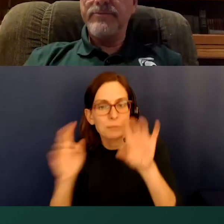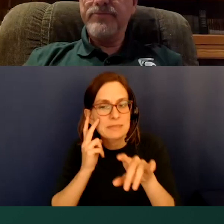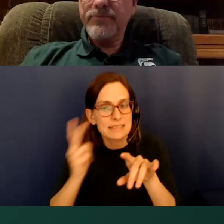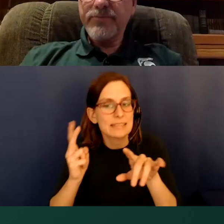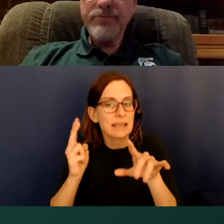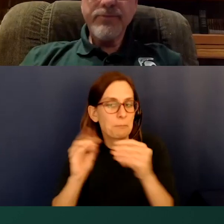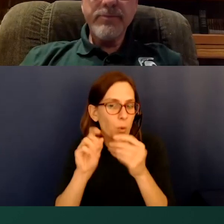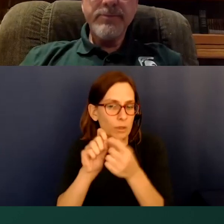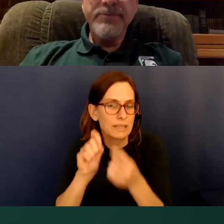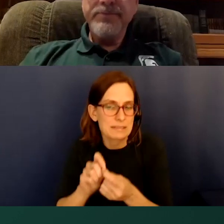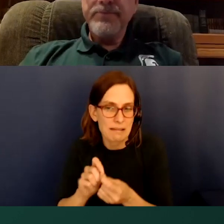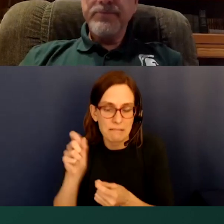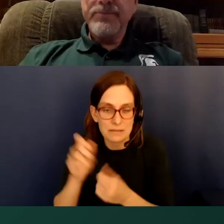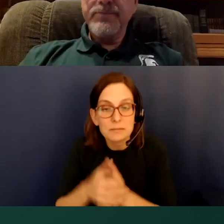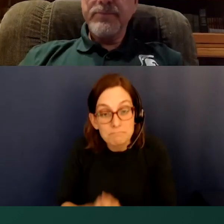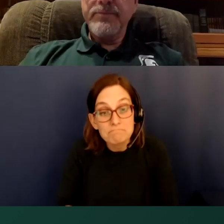detail.